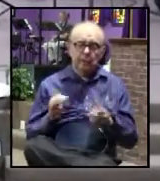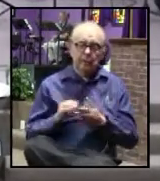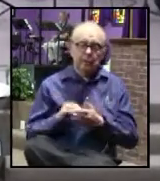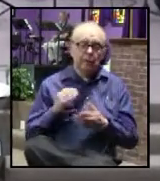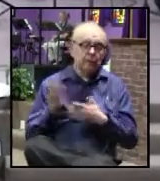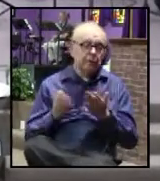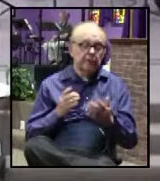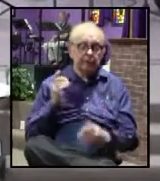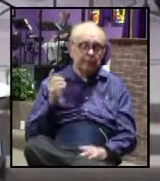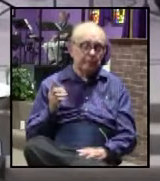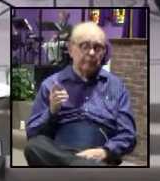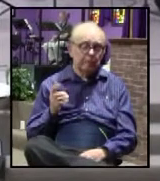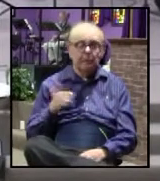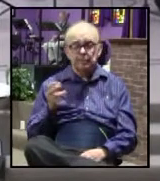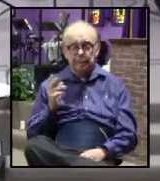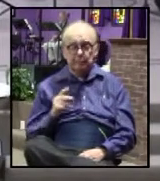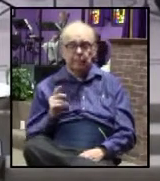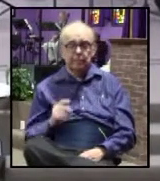serving.